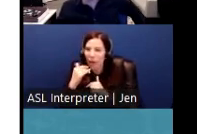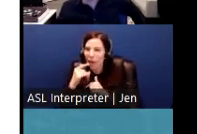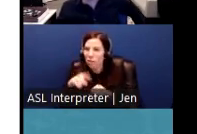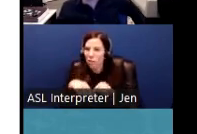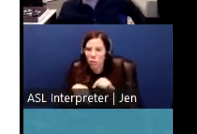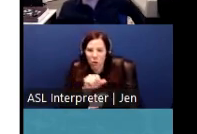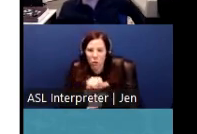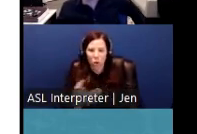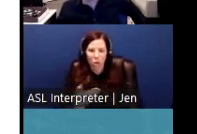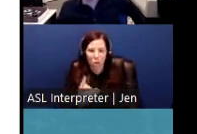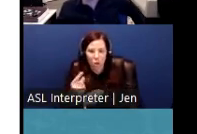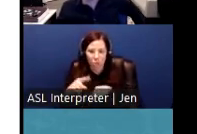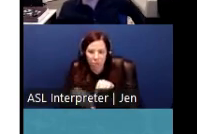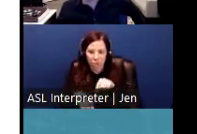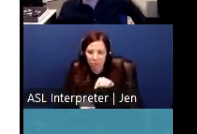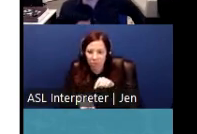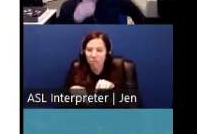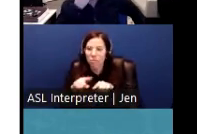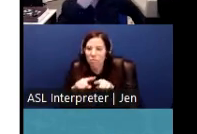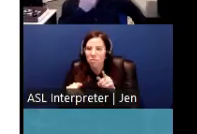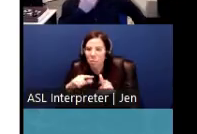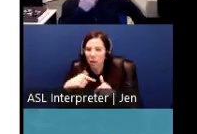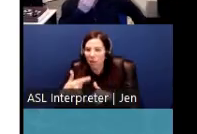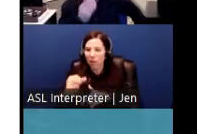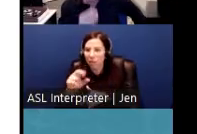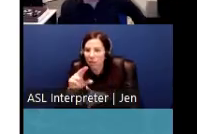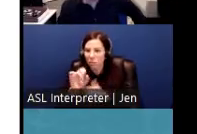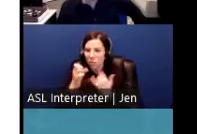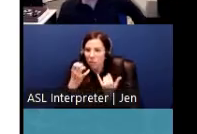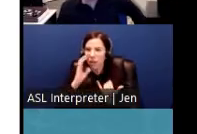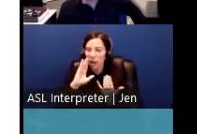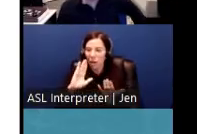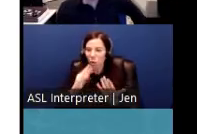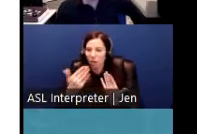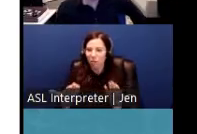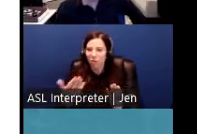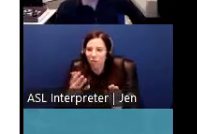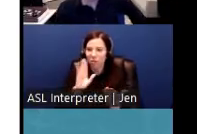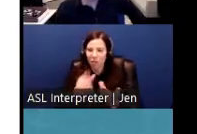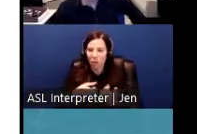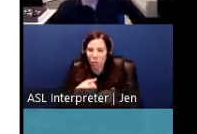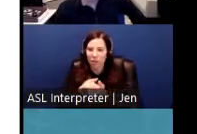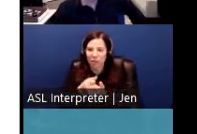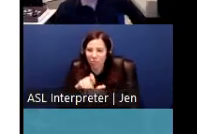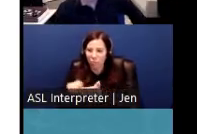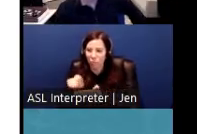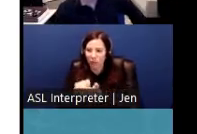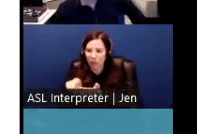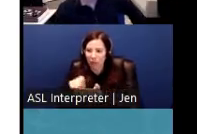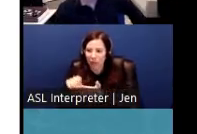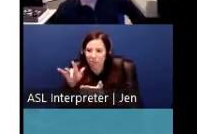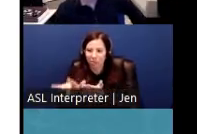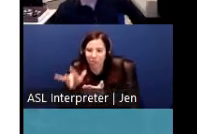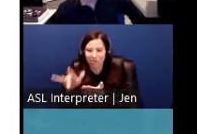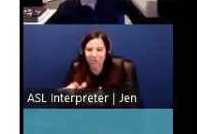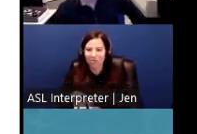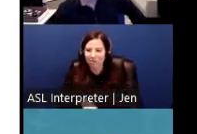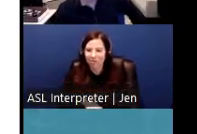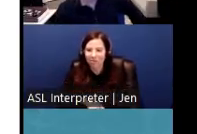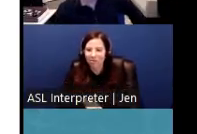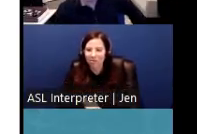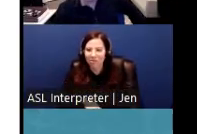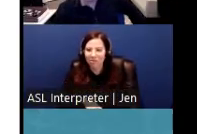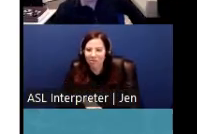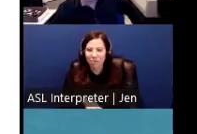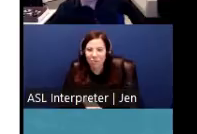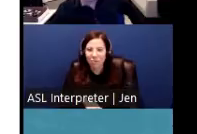work alone. So Susie, I'll turn it to you, and I'll just be your scribe here advancing things. Excellent. Thank